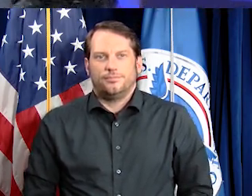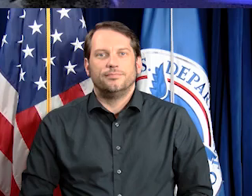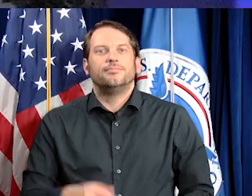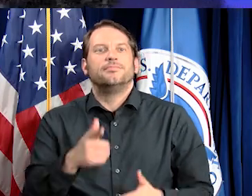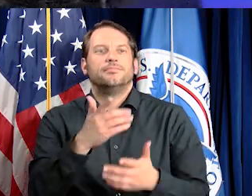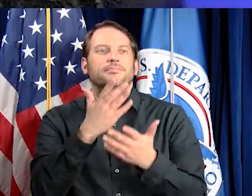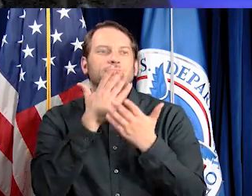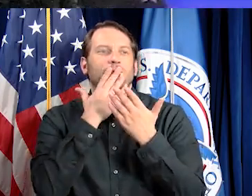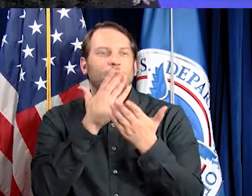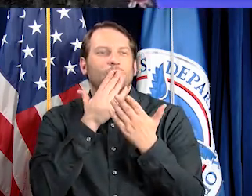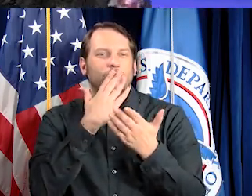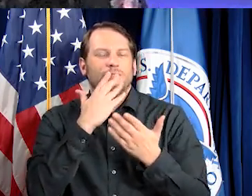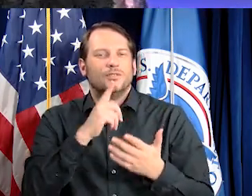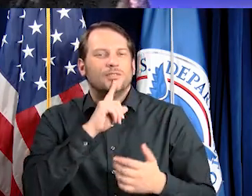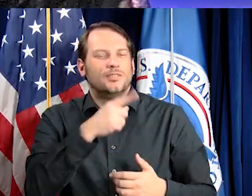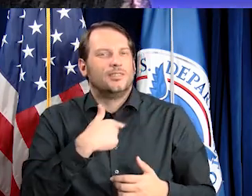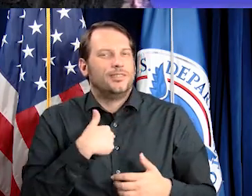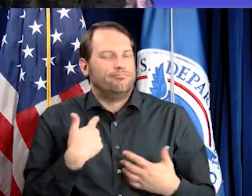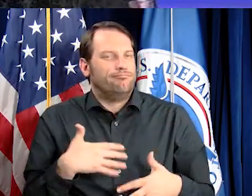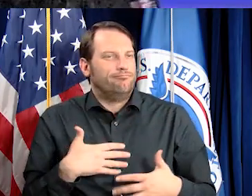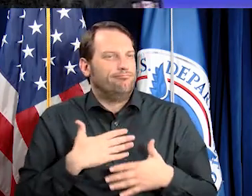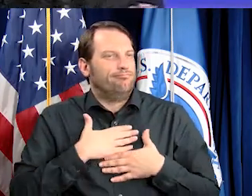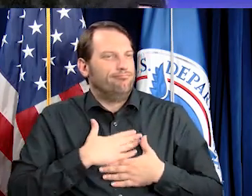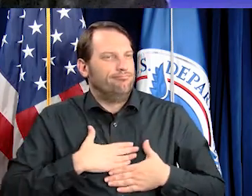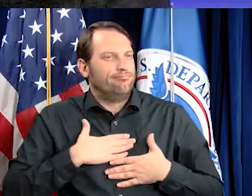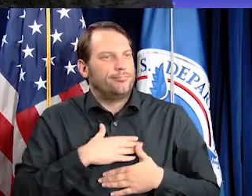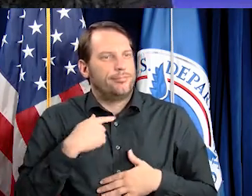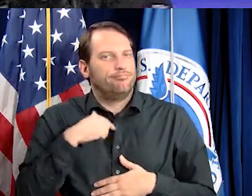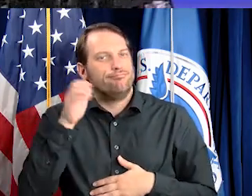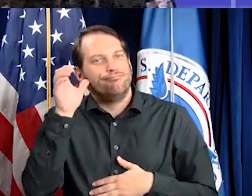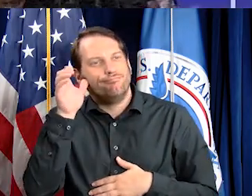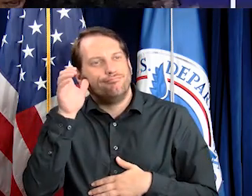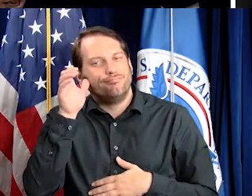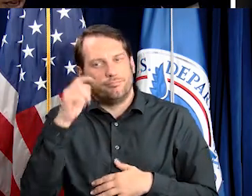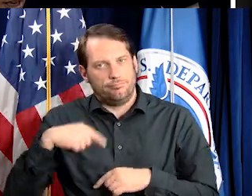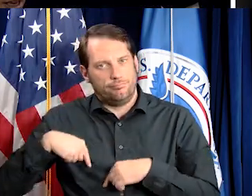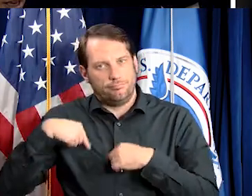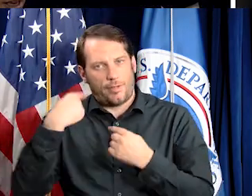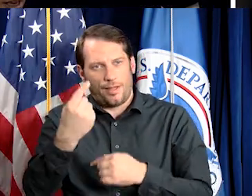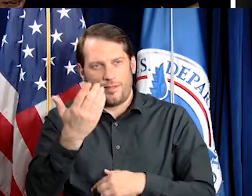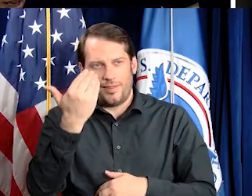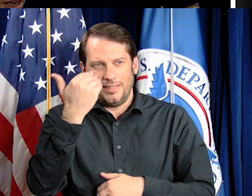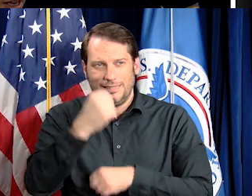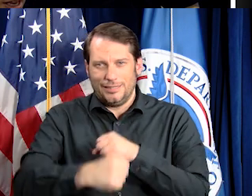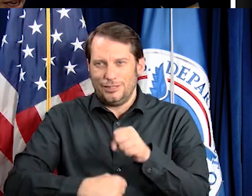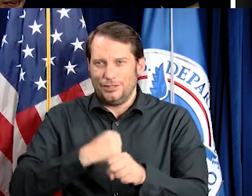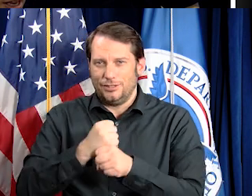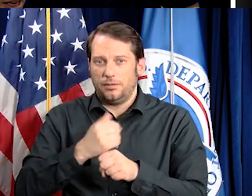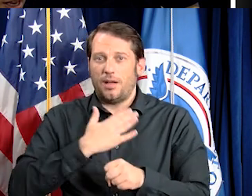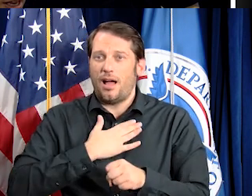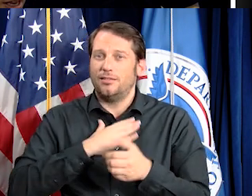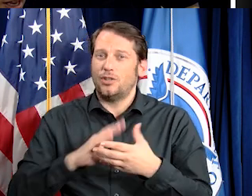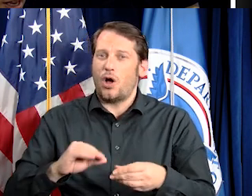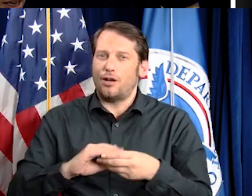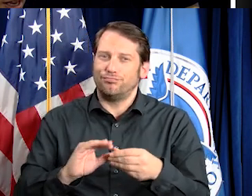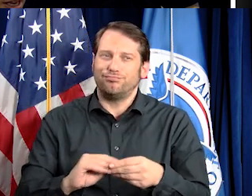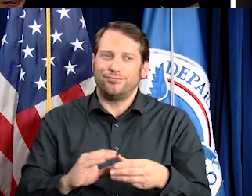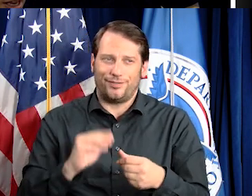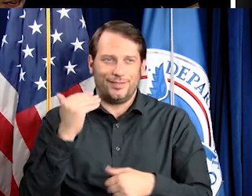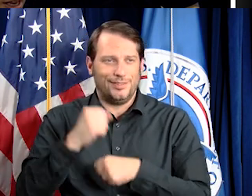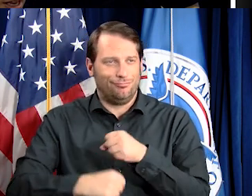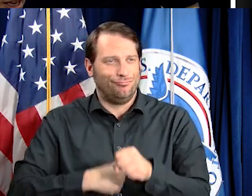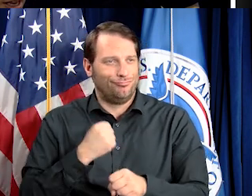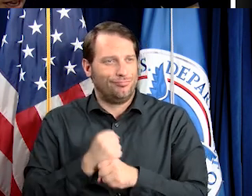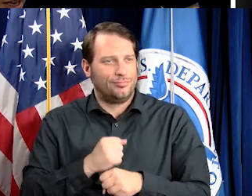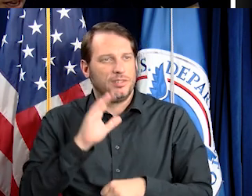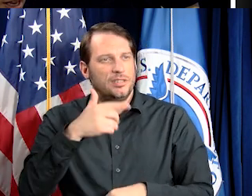So thank you so much. I really appreciate listening to the past 15 years of my story and how I did